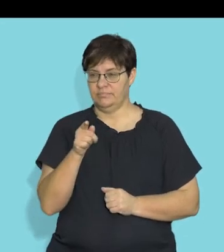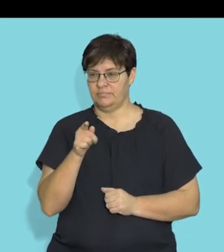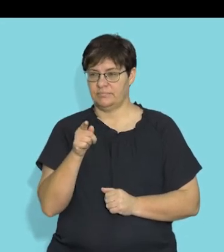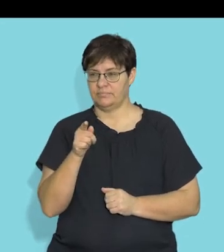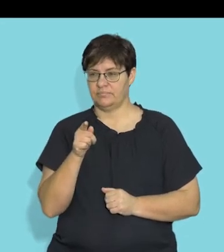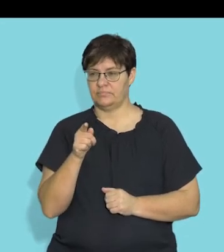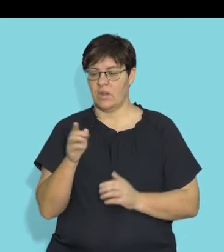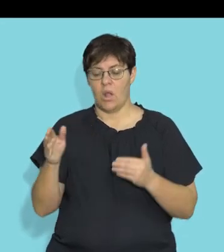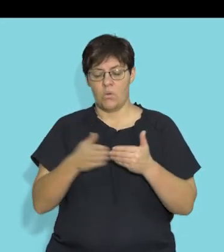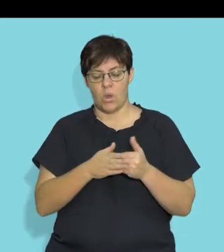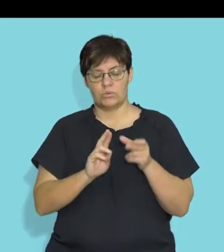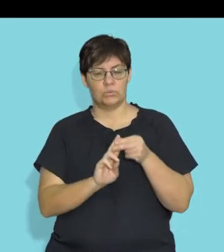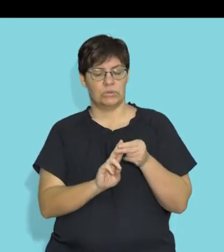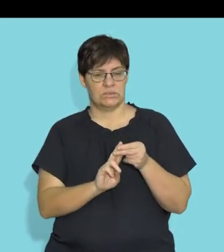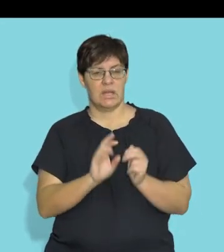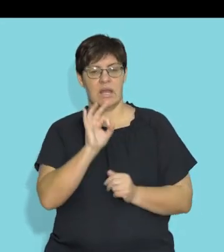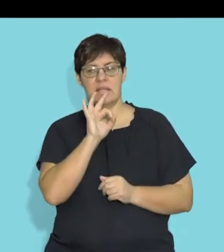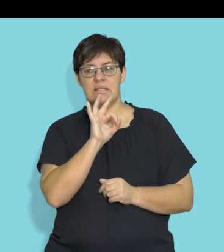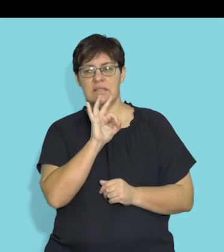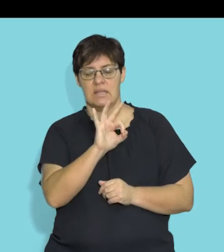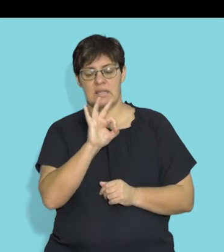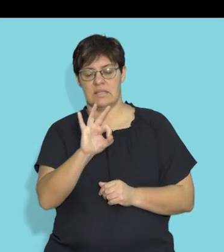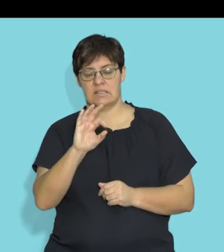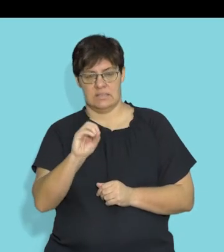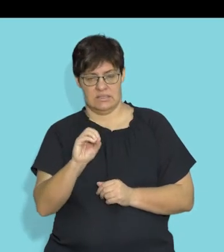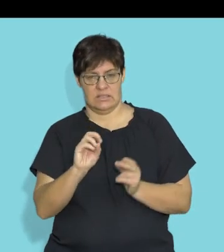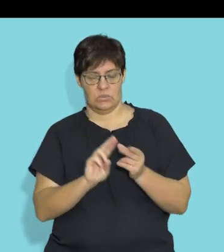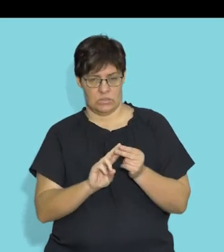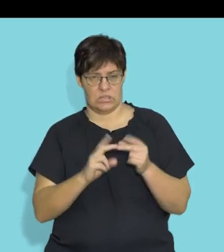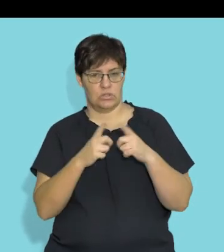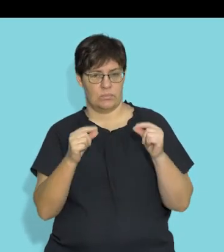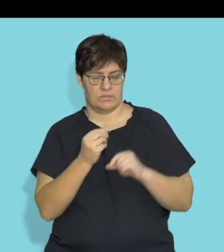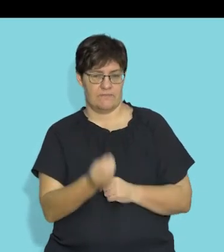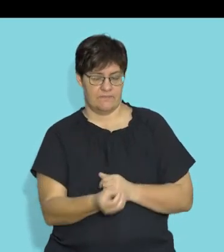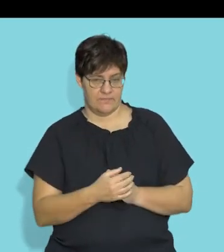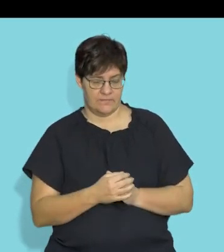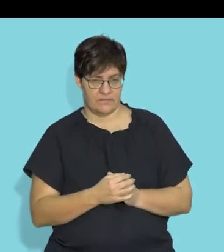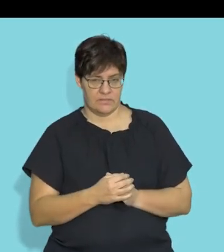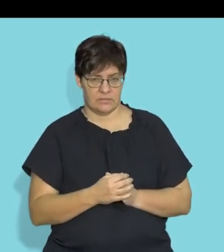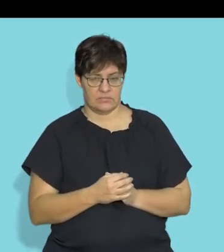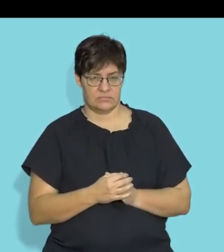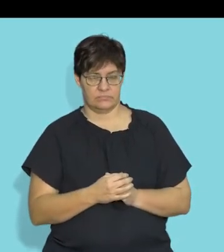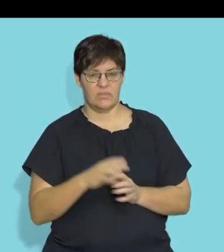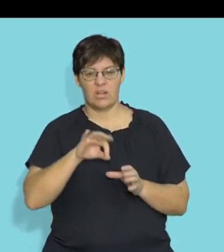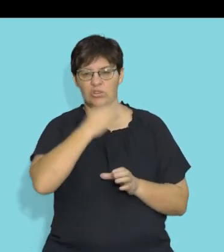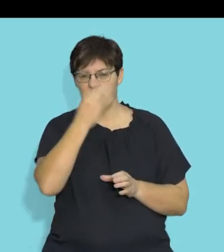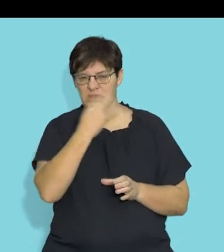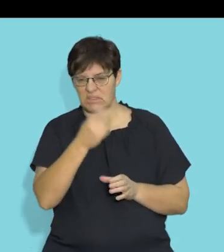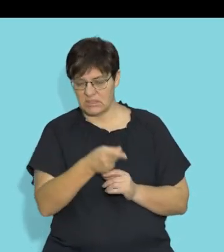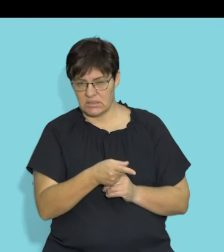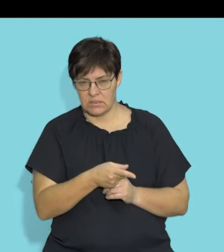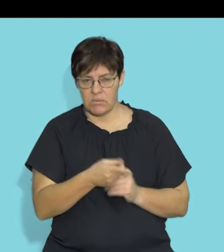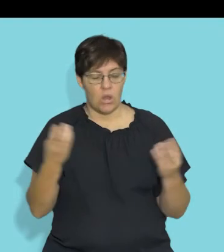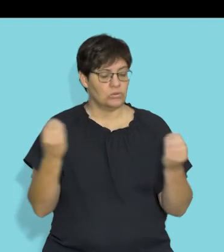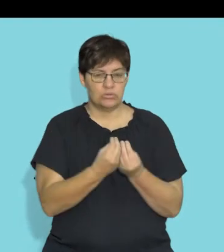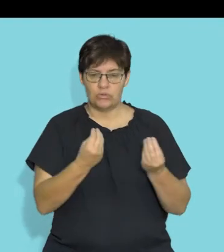that you got a closing unit of 330 units of the chips, meaning